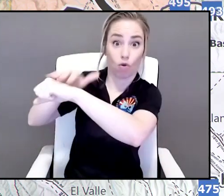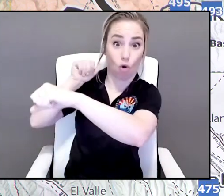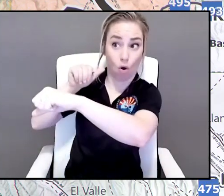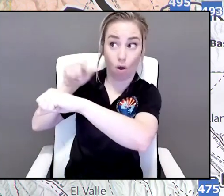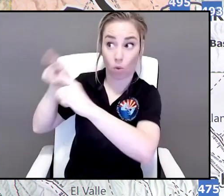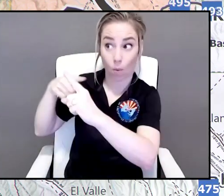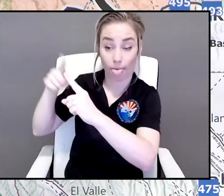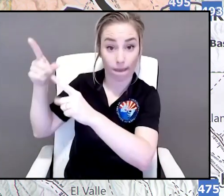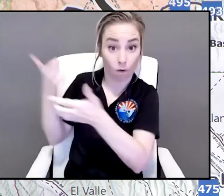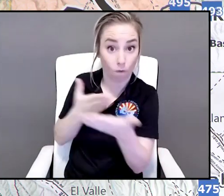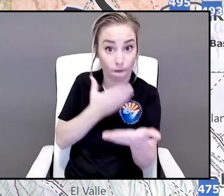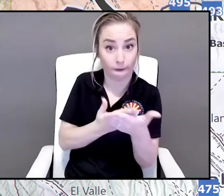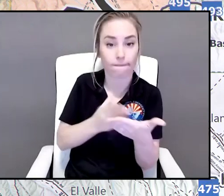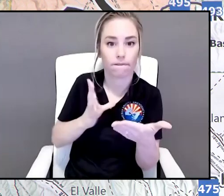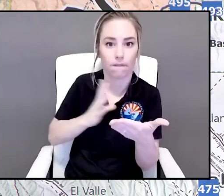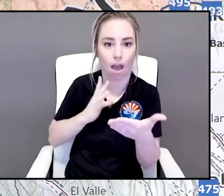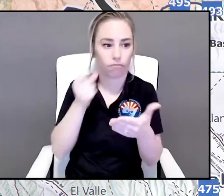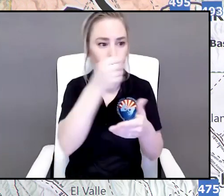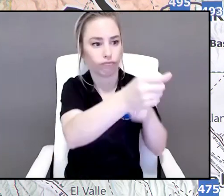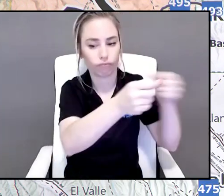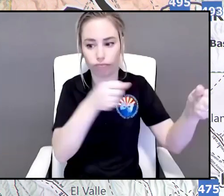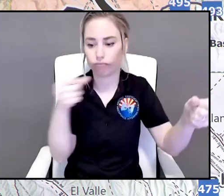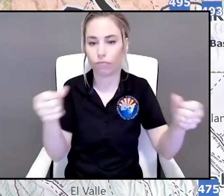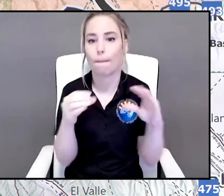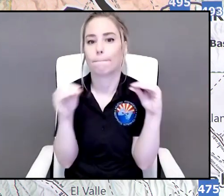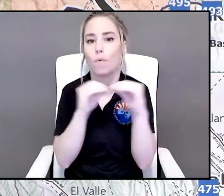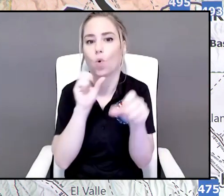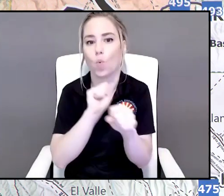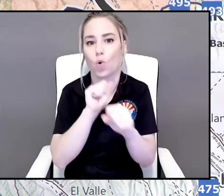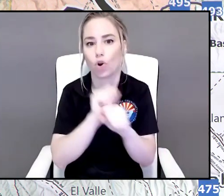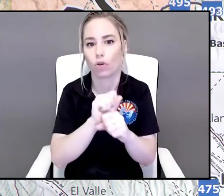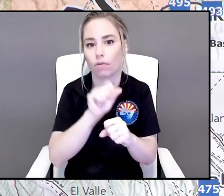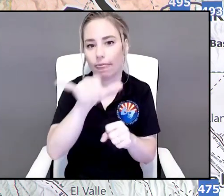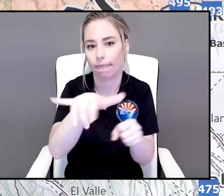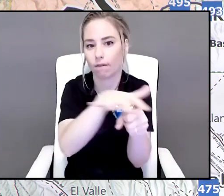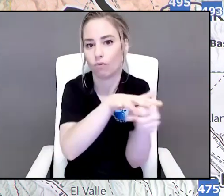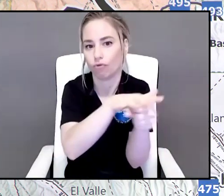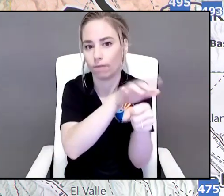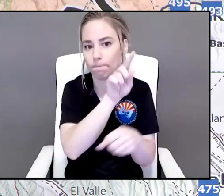resources and then plugged in to do more work there. They're doing